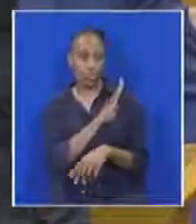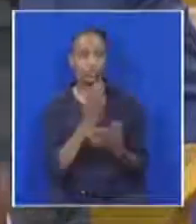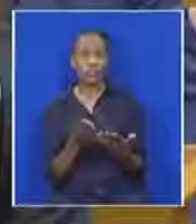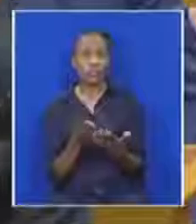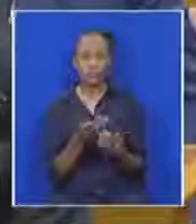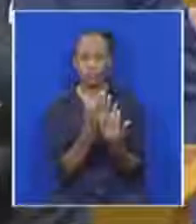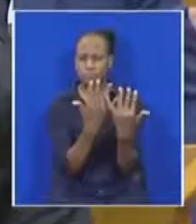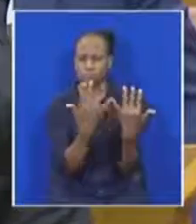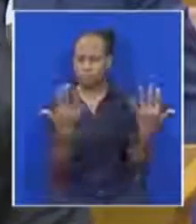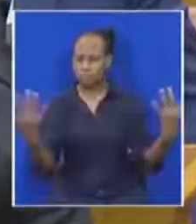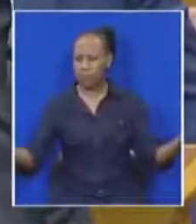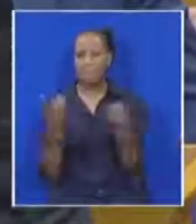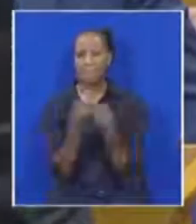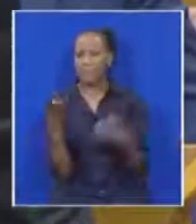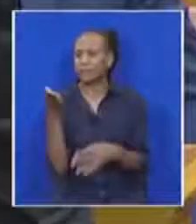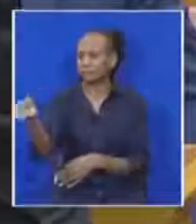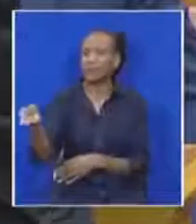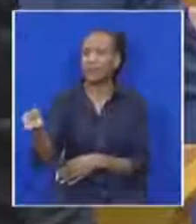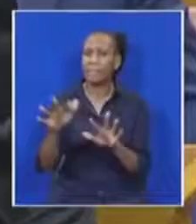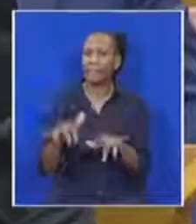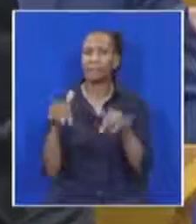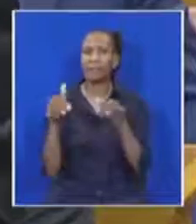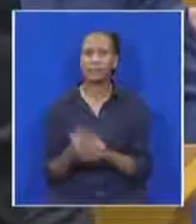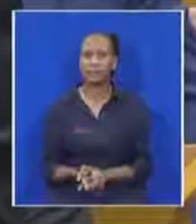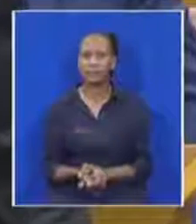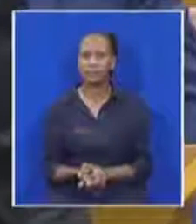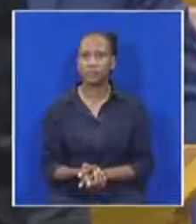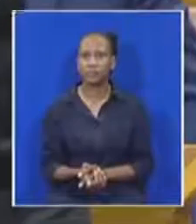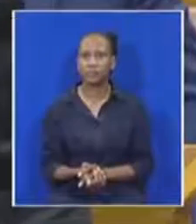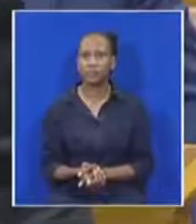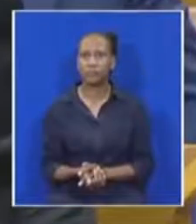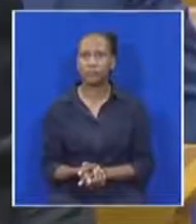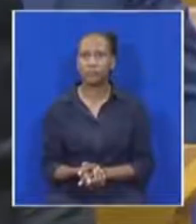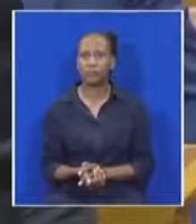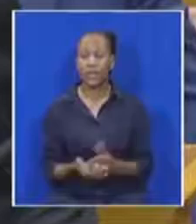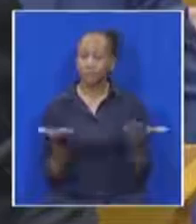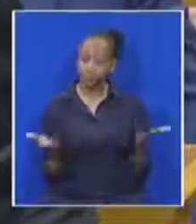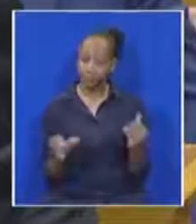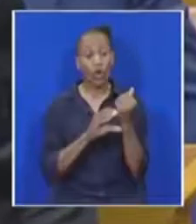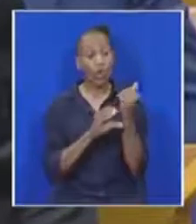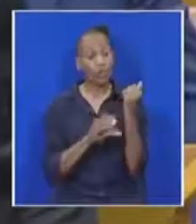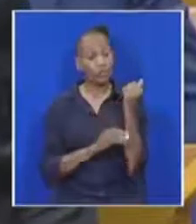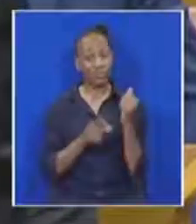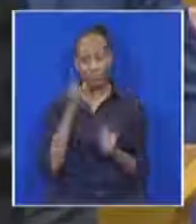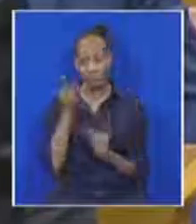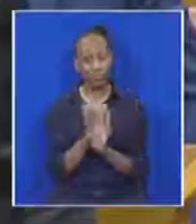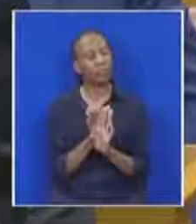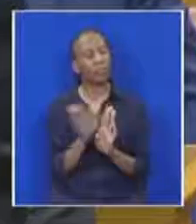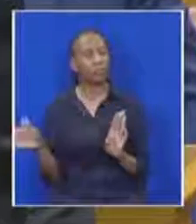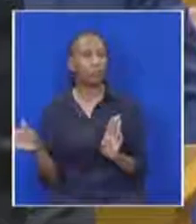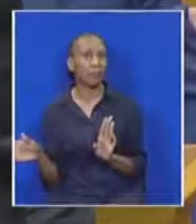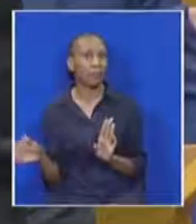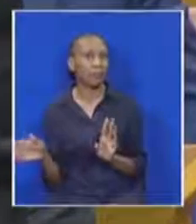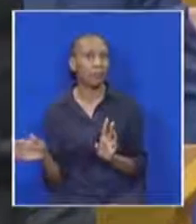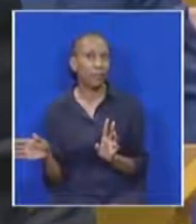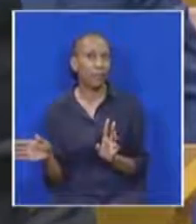precinct. Hold on. The fact of the matter is that the constitution has been violated, which is something